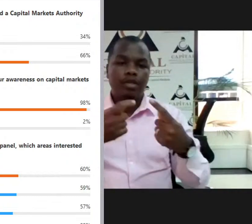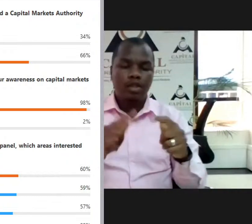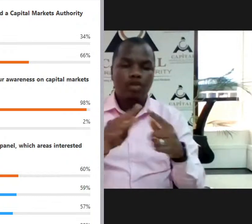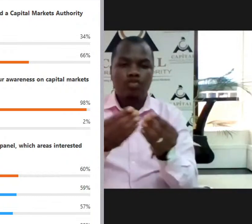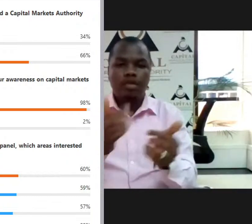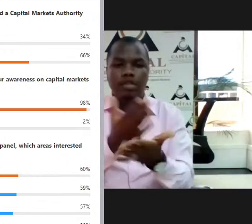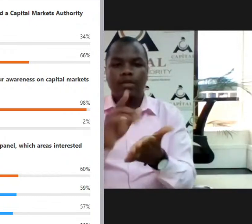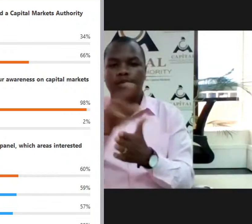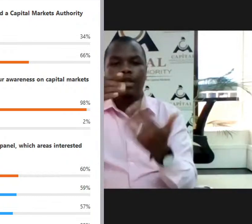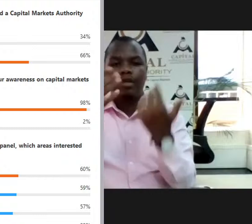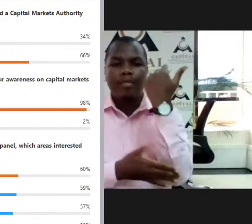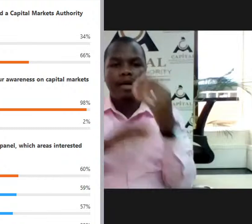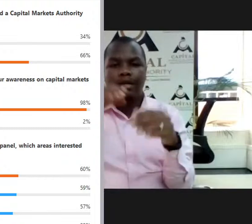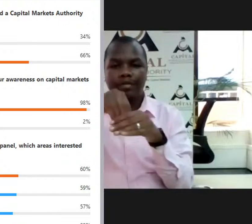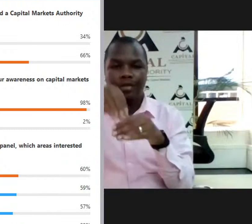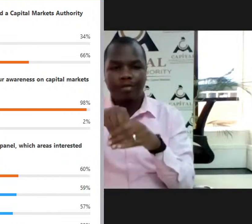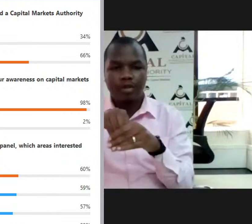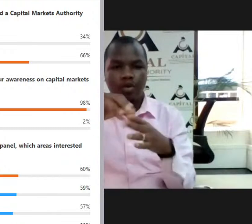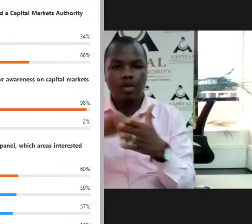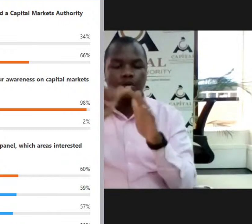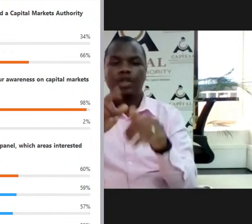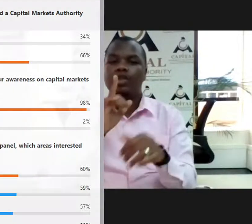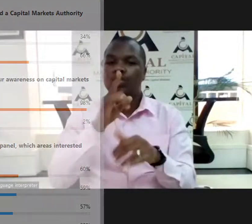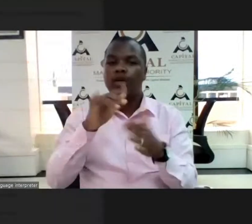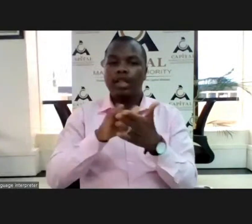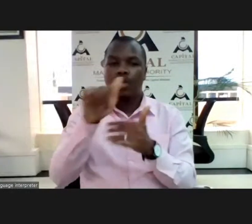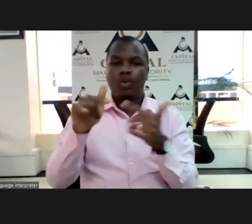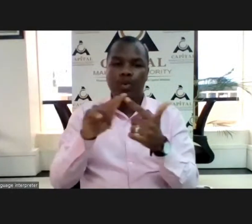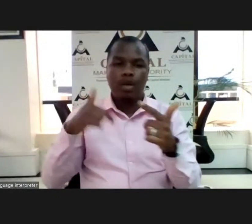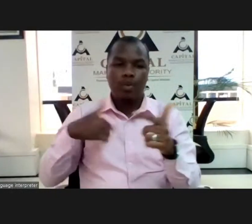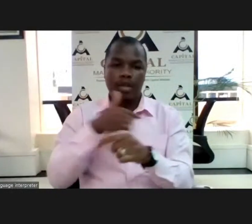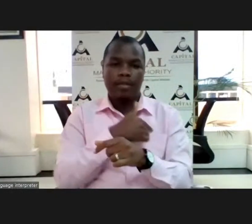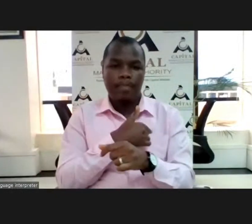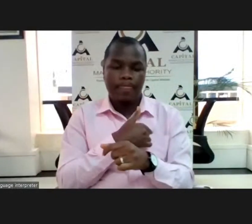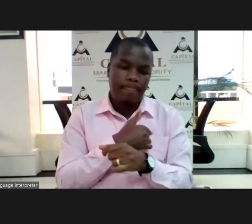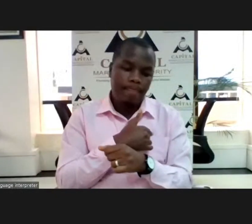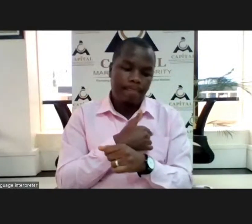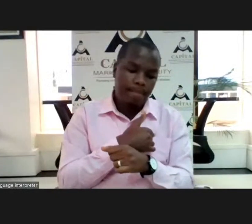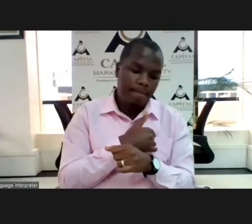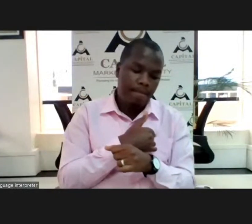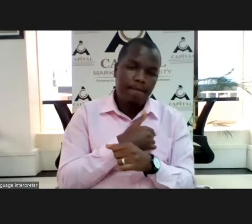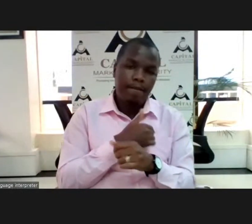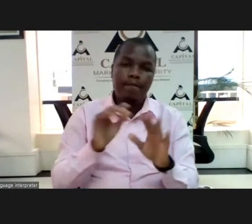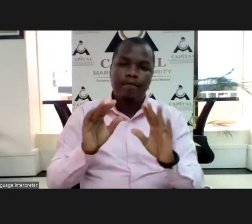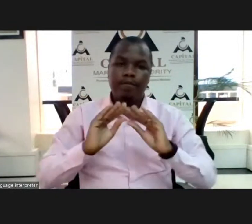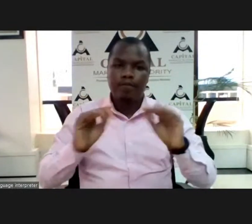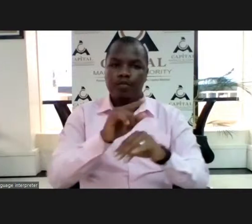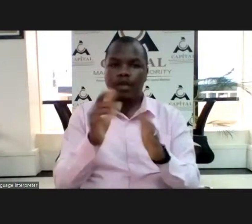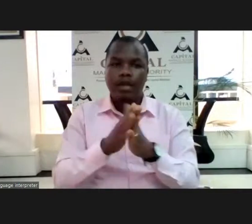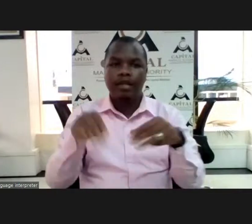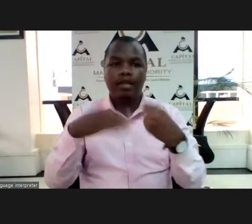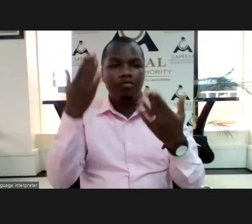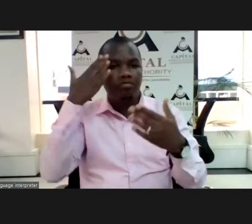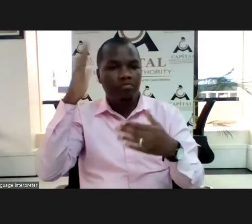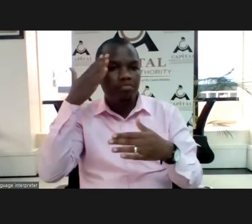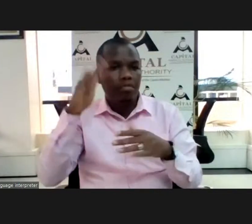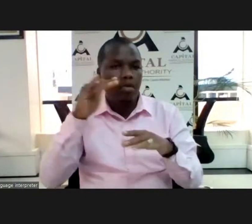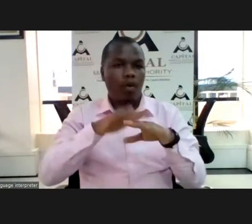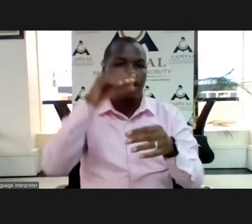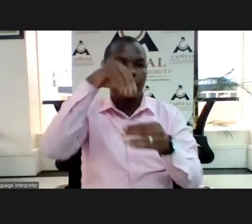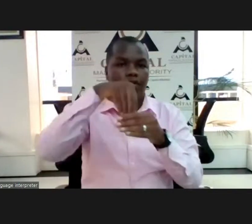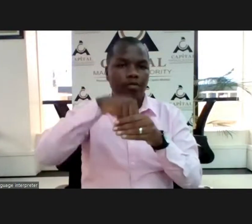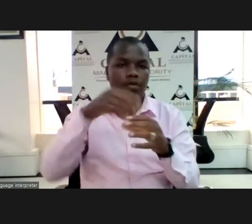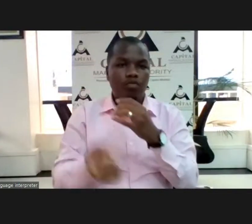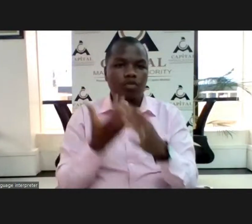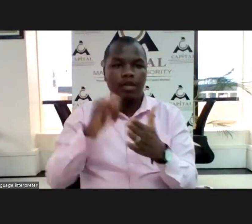bad investments, so that we ensure that even as we educate you and give you awareness on the investment products